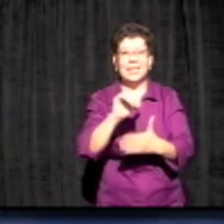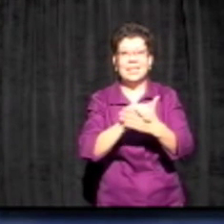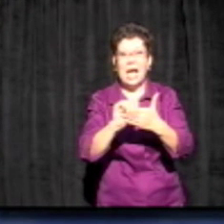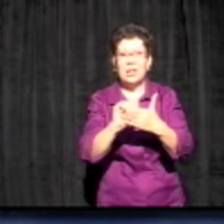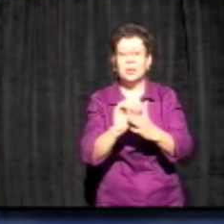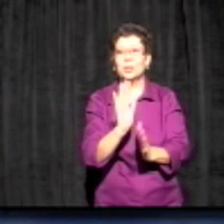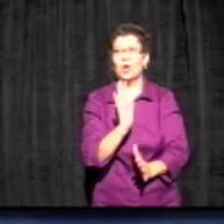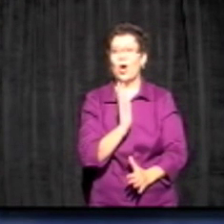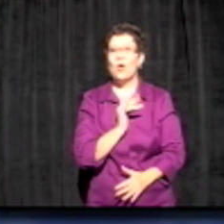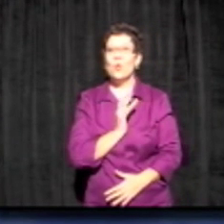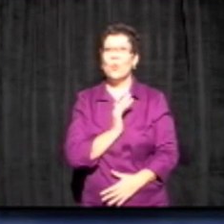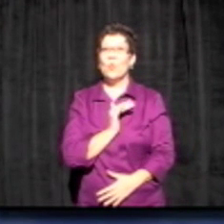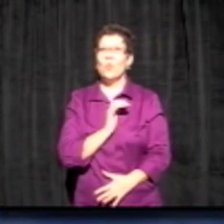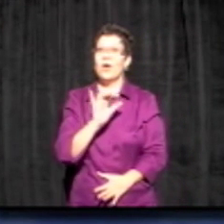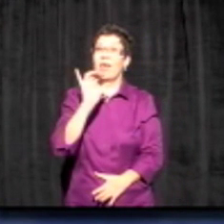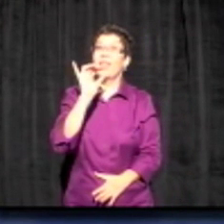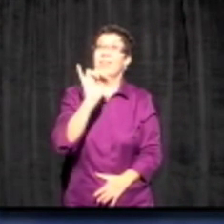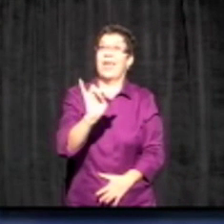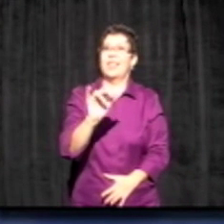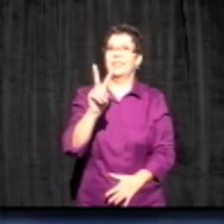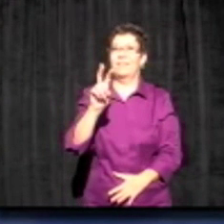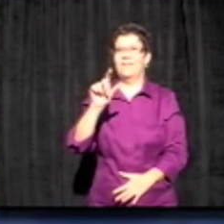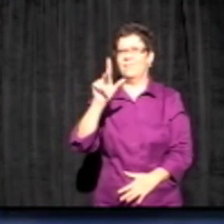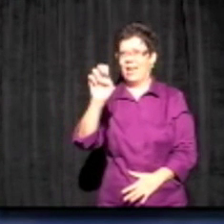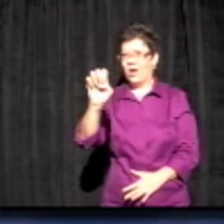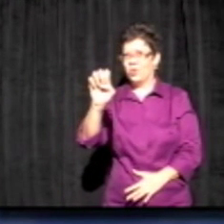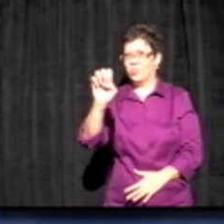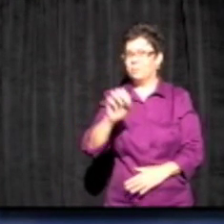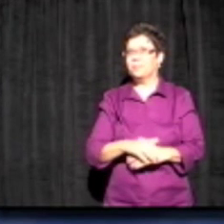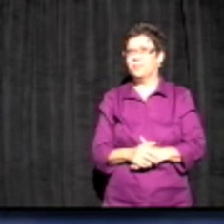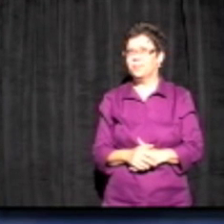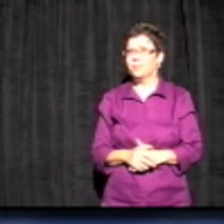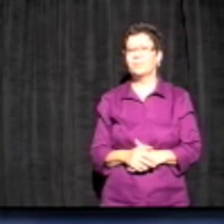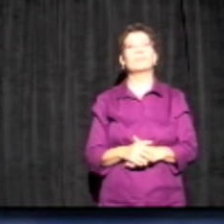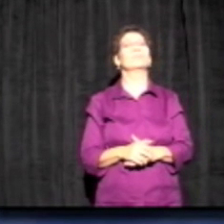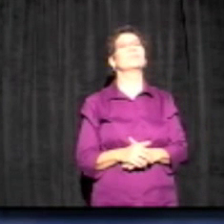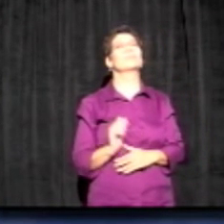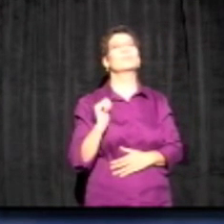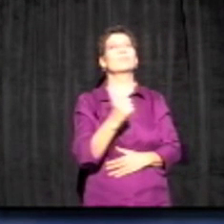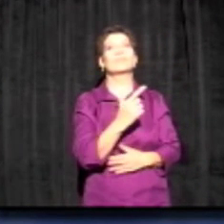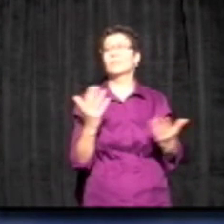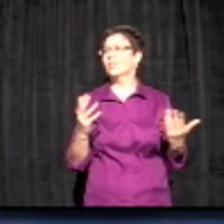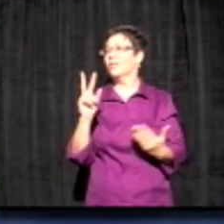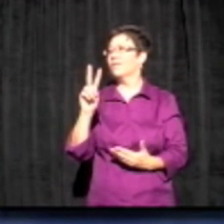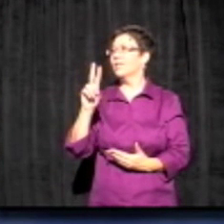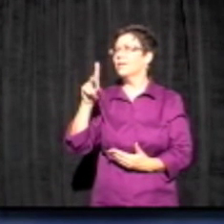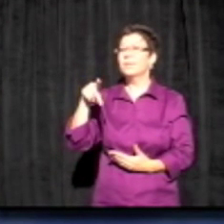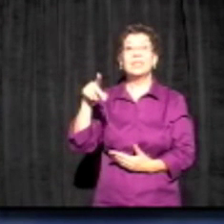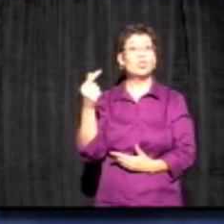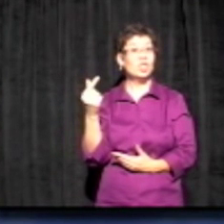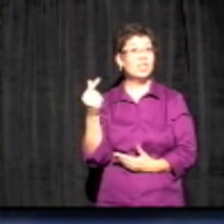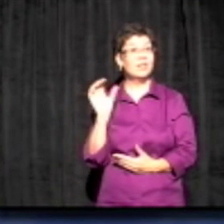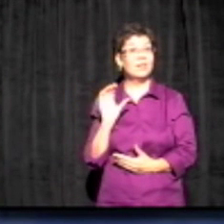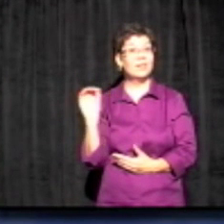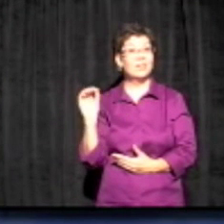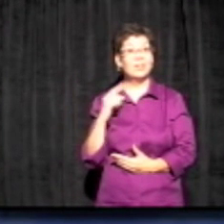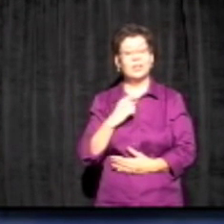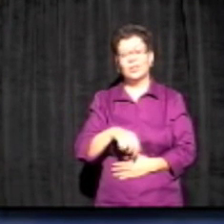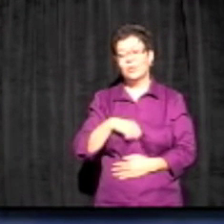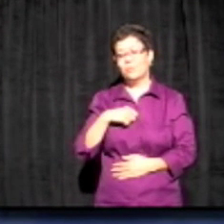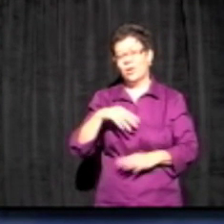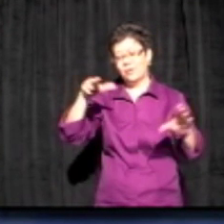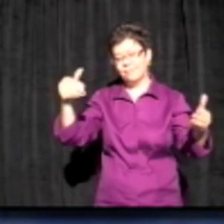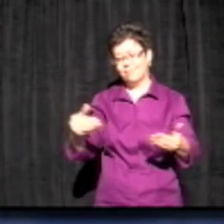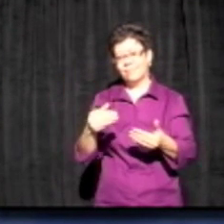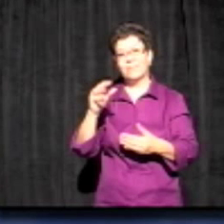$39,950. Now that's value. So all of us at VPG are proud to introduce